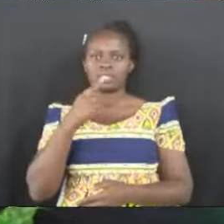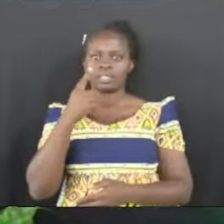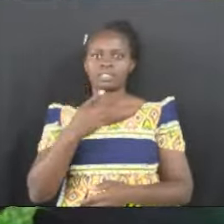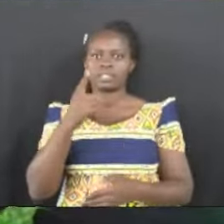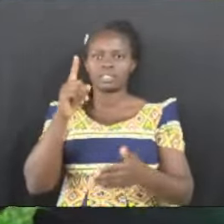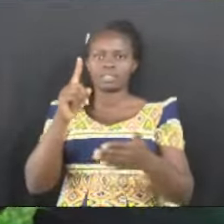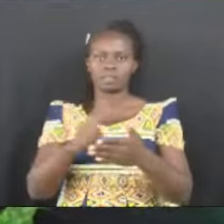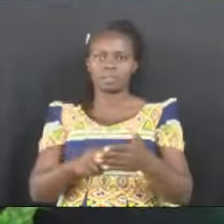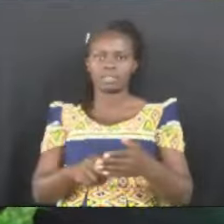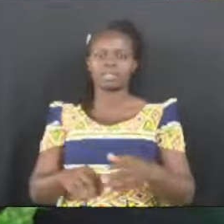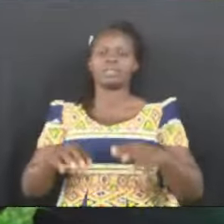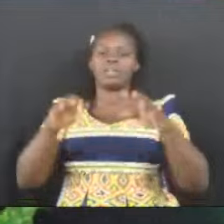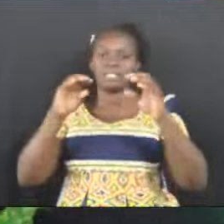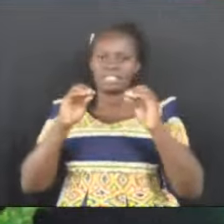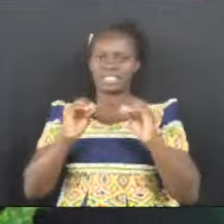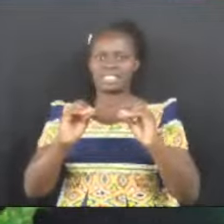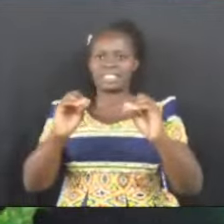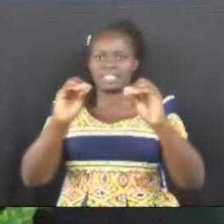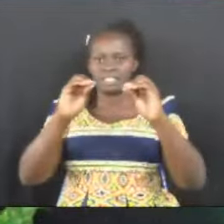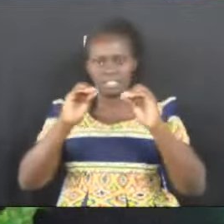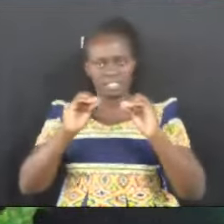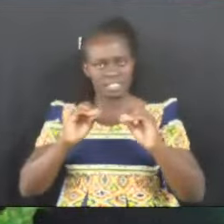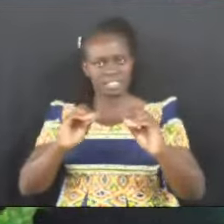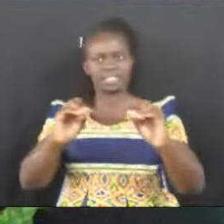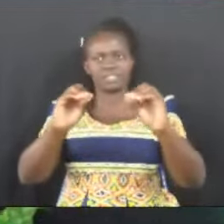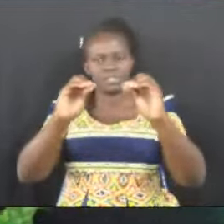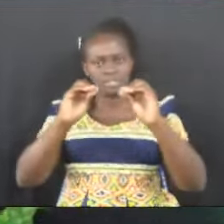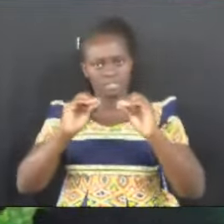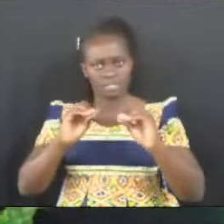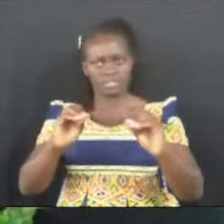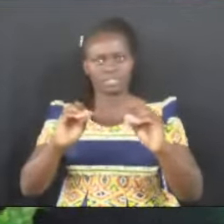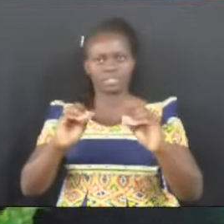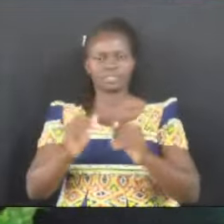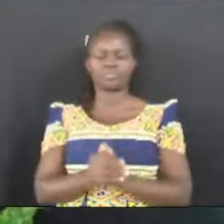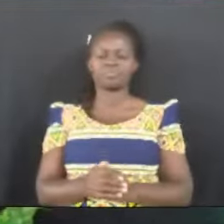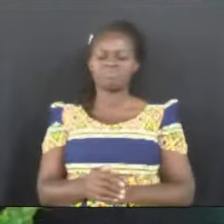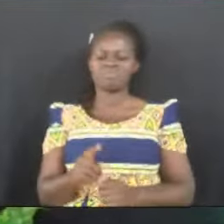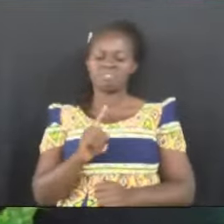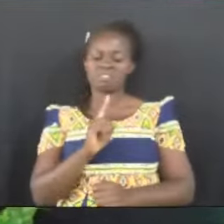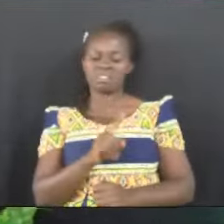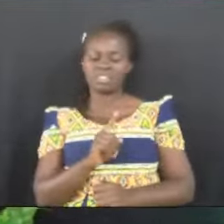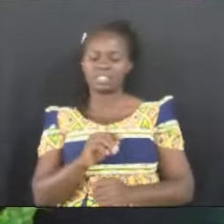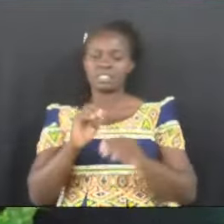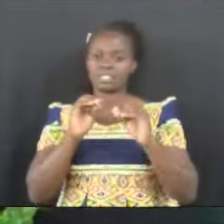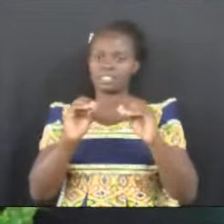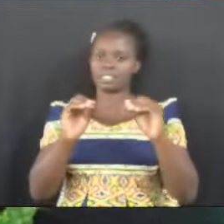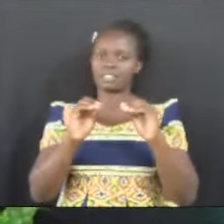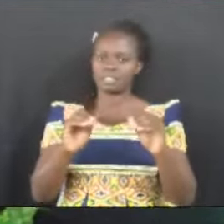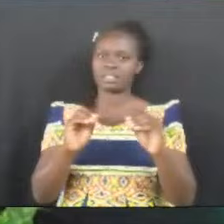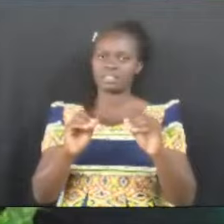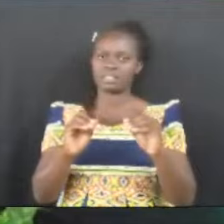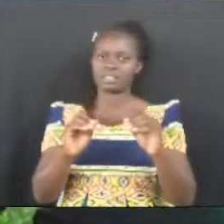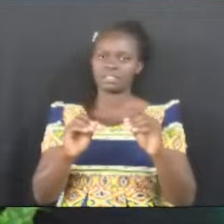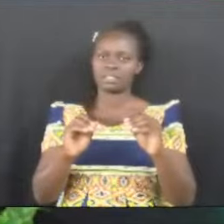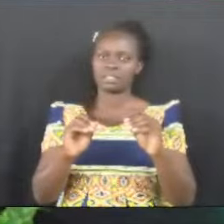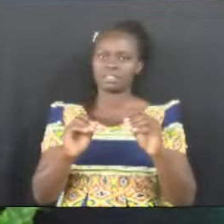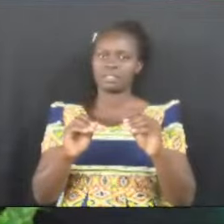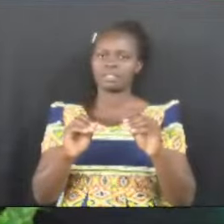the most neglected part of the Great Commission. Teaching them all that I commanded you.